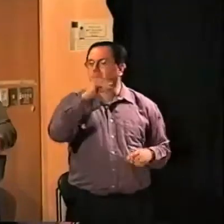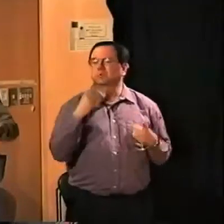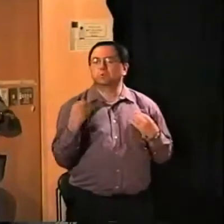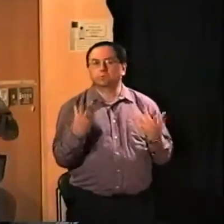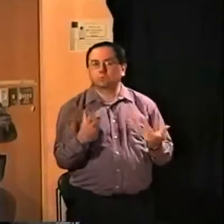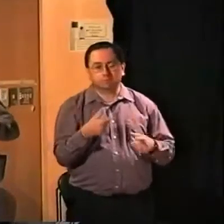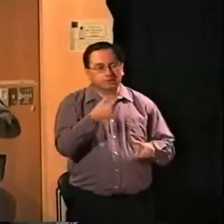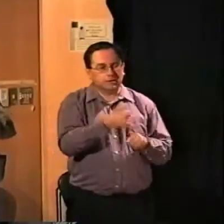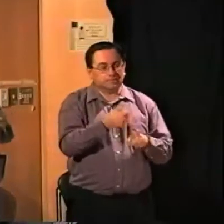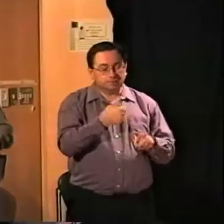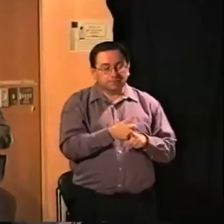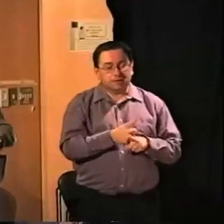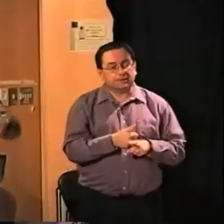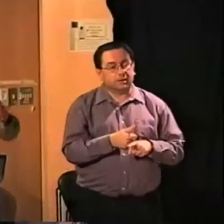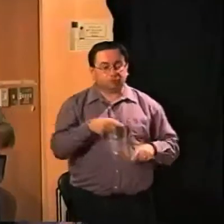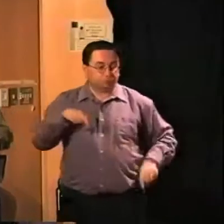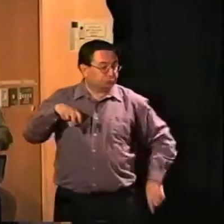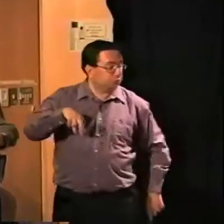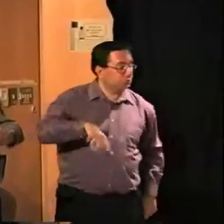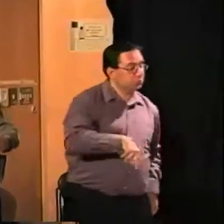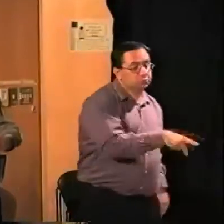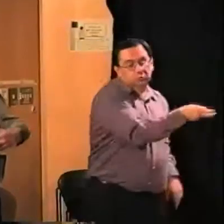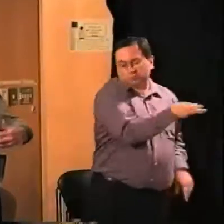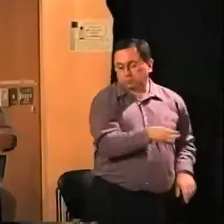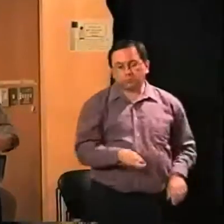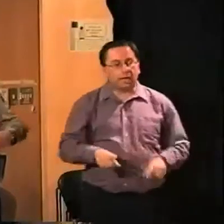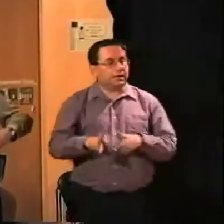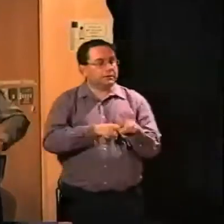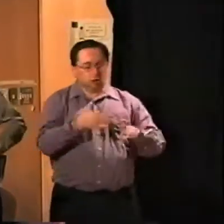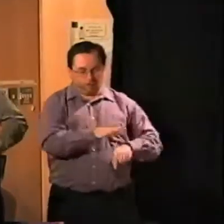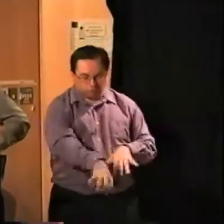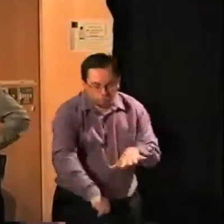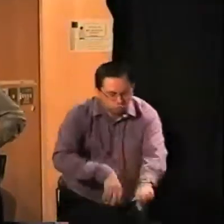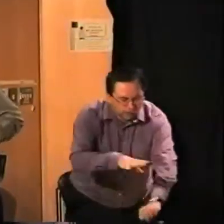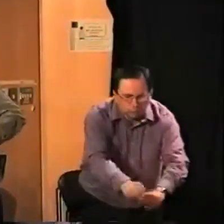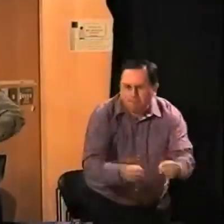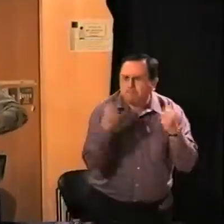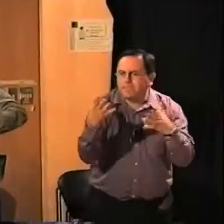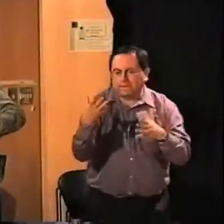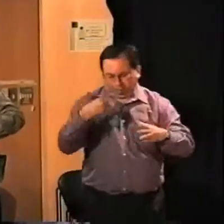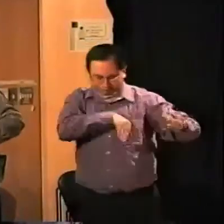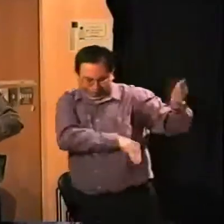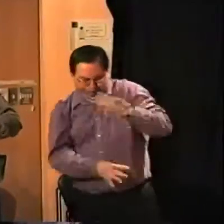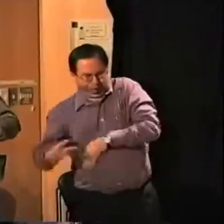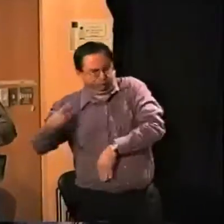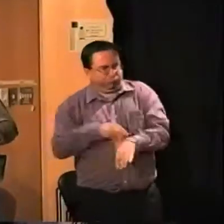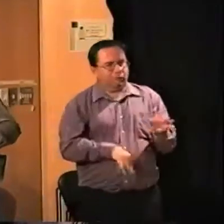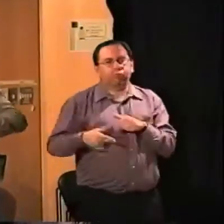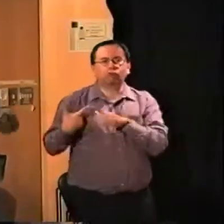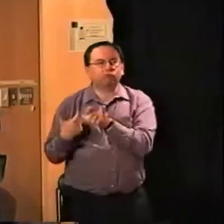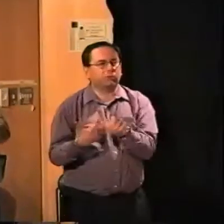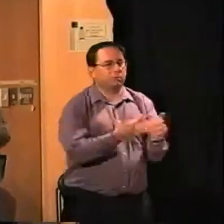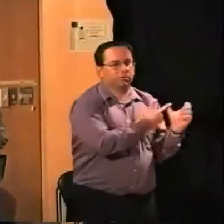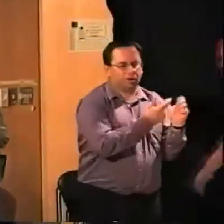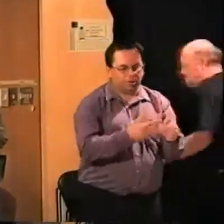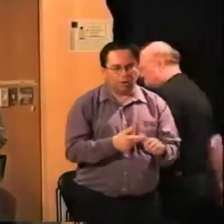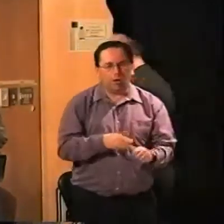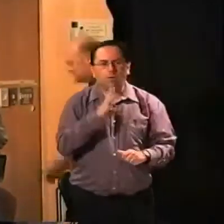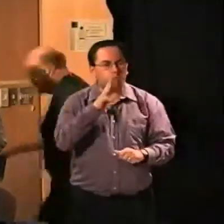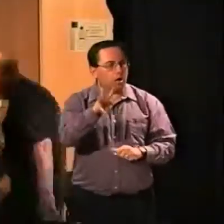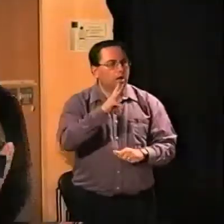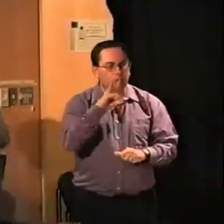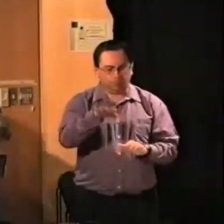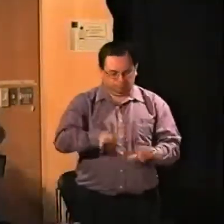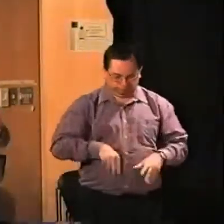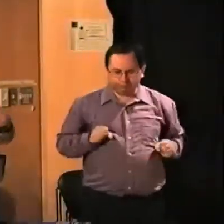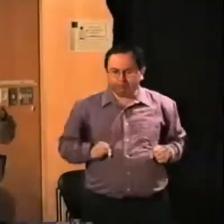He's running up the beach. He's grabbing starfish, as many as he can. He's piling them into his shirt, and he's running down to the water, and he's throwing the starfish back